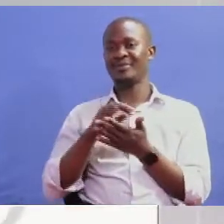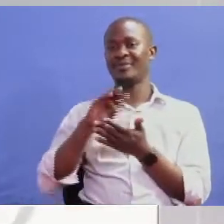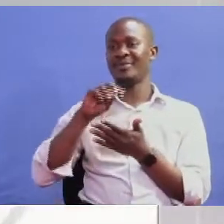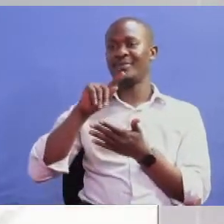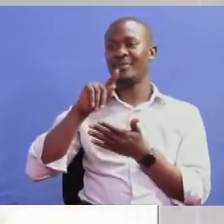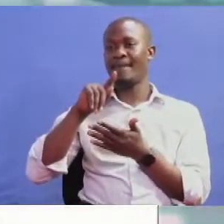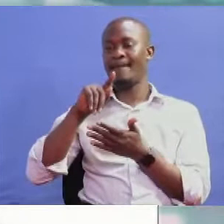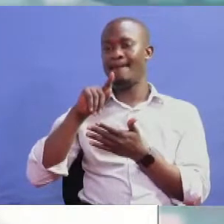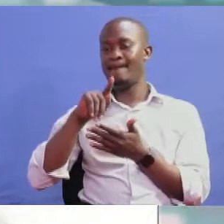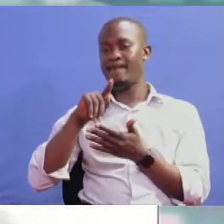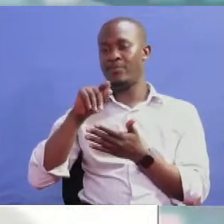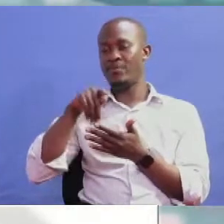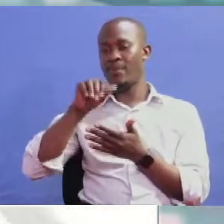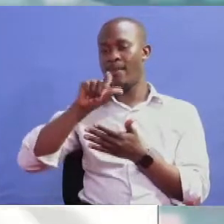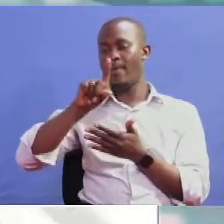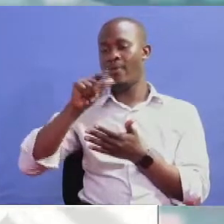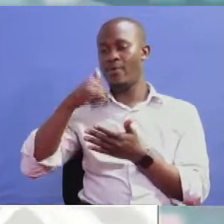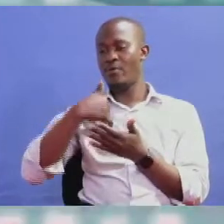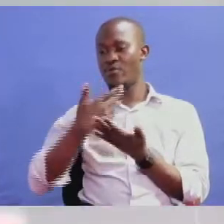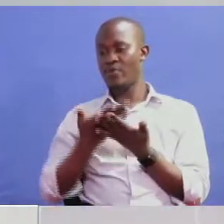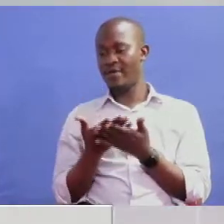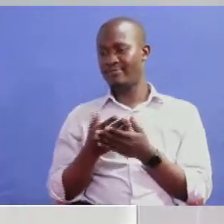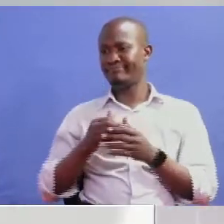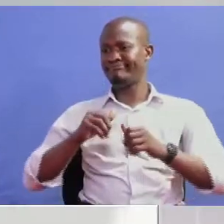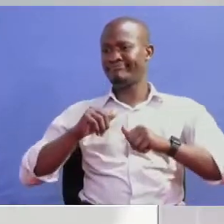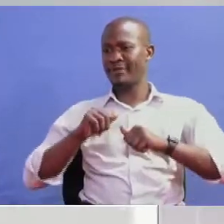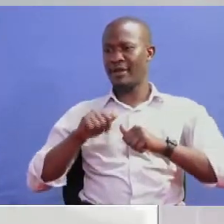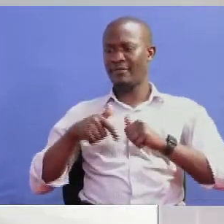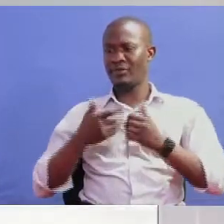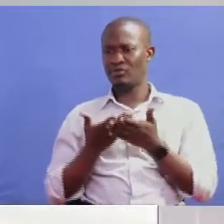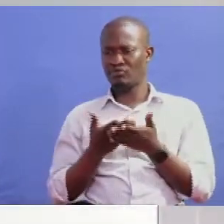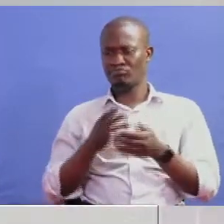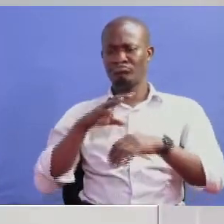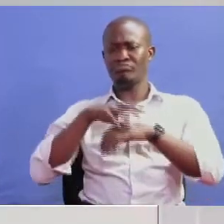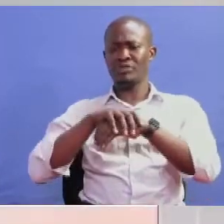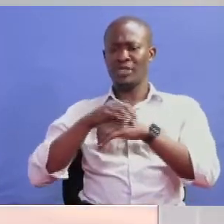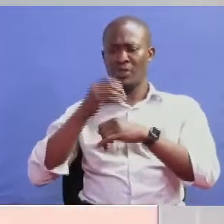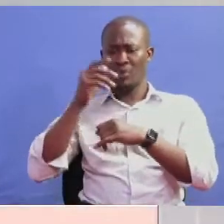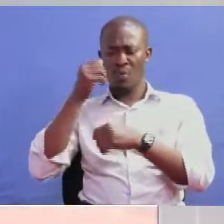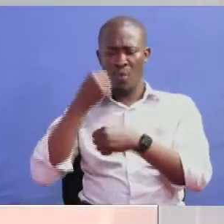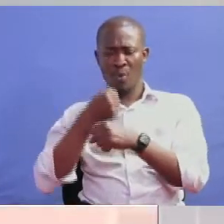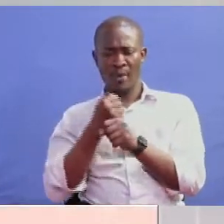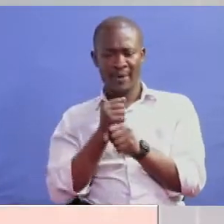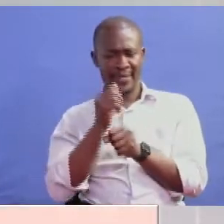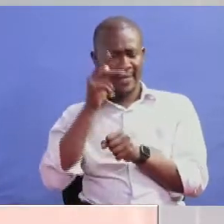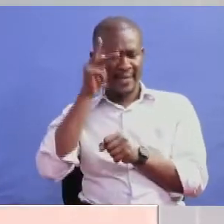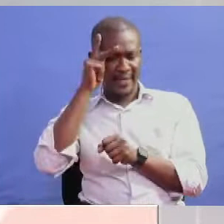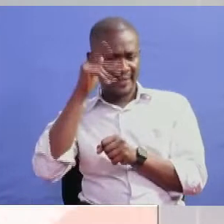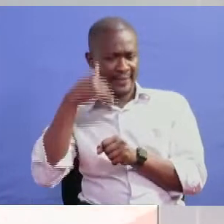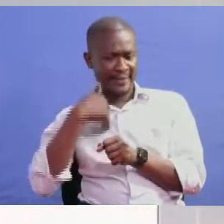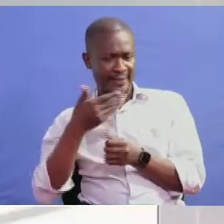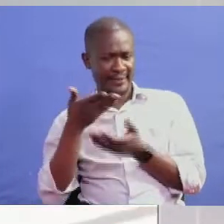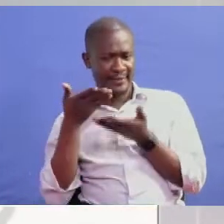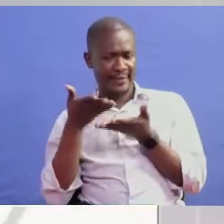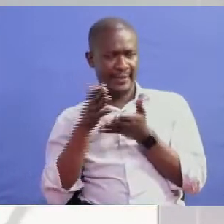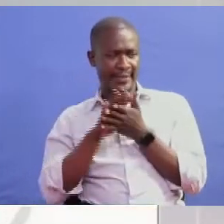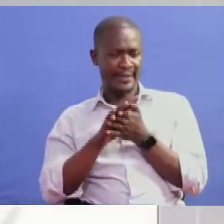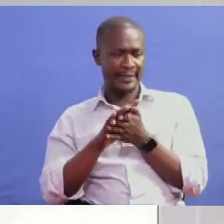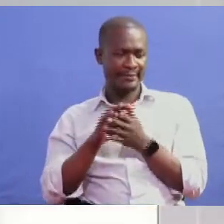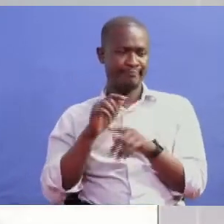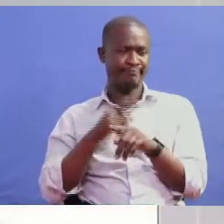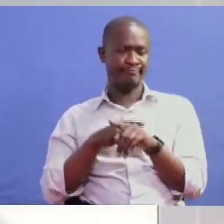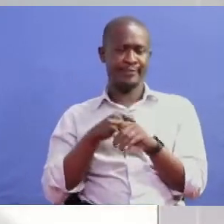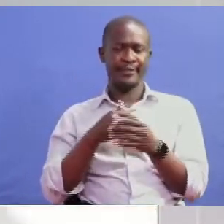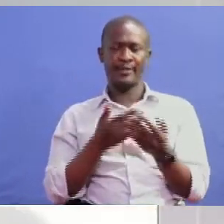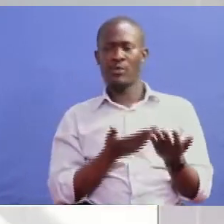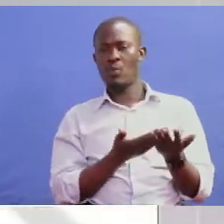right? Now, we are excited to tap into his wealth in the knowledge and expertise in this domain.